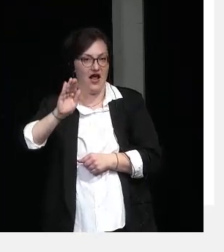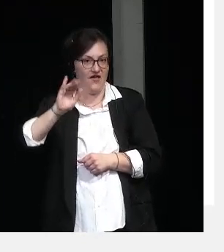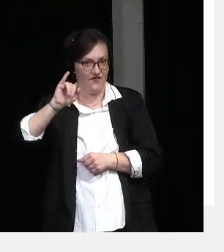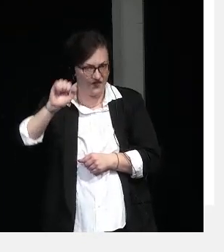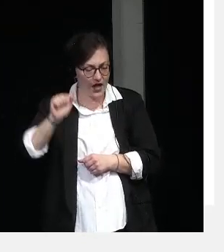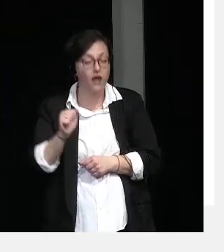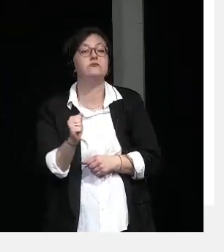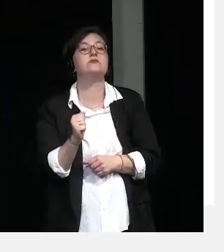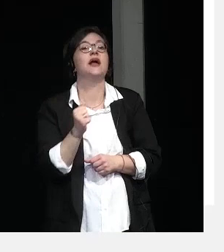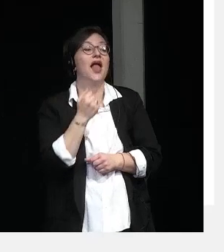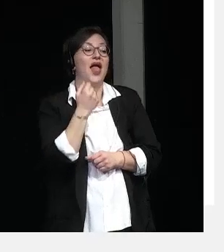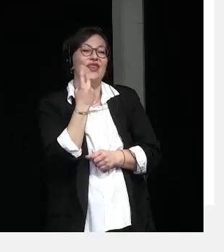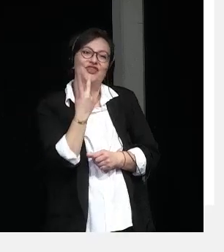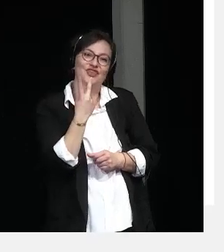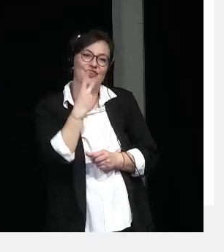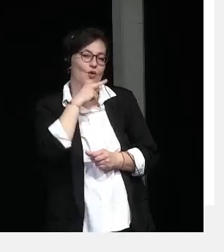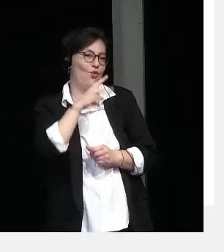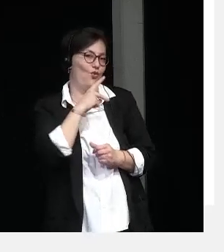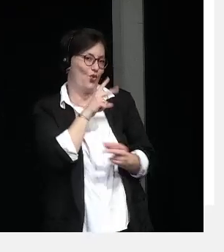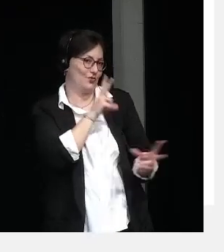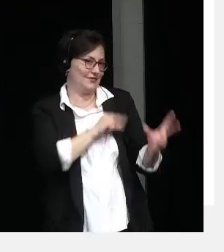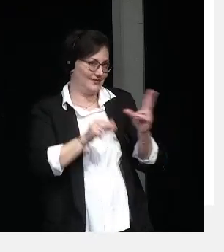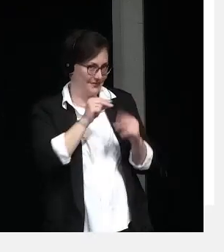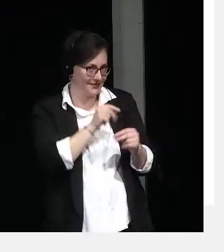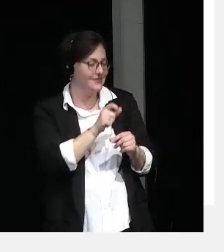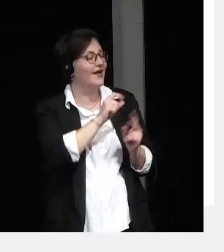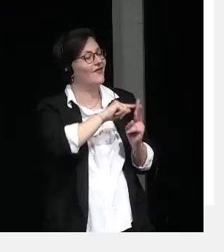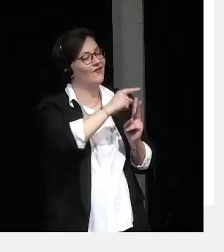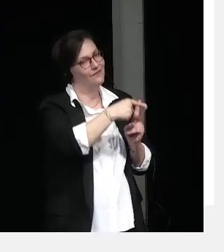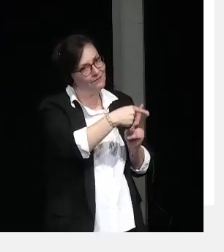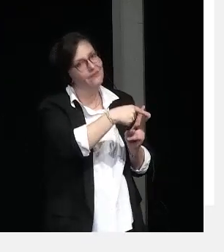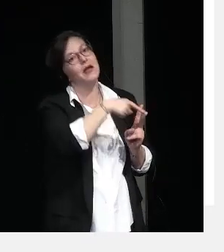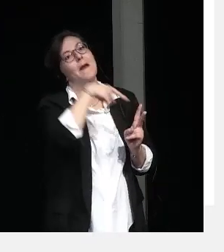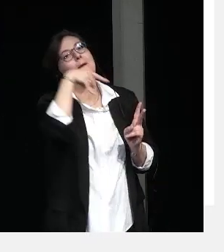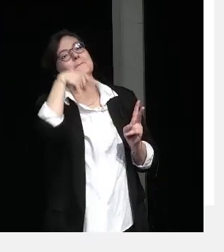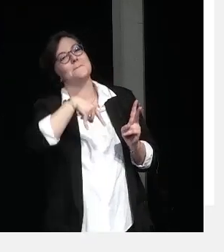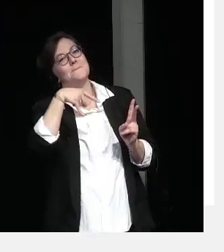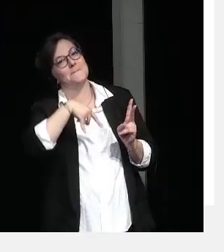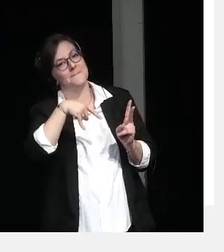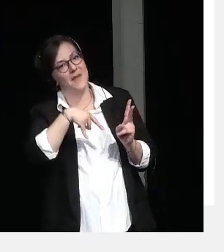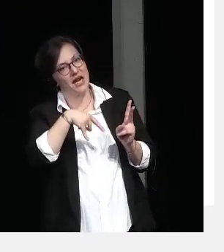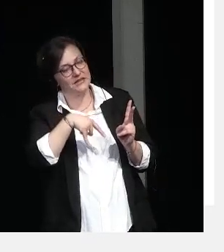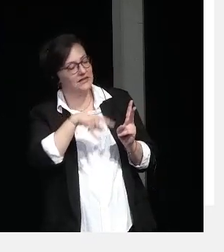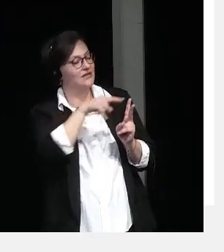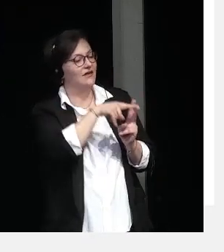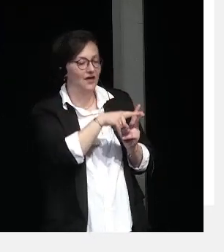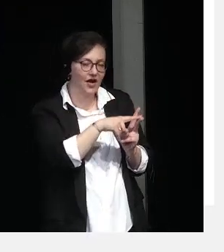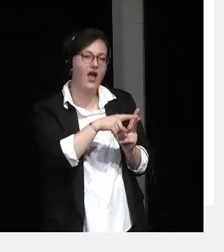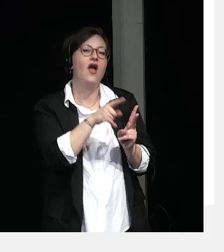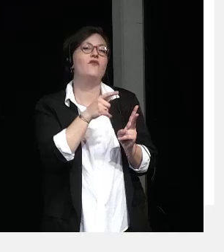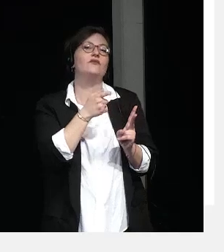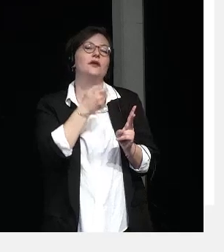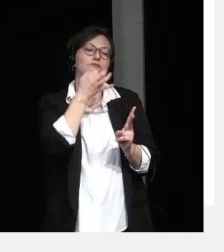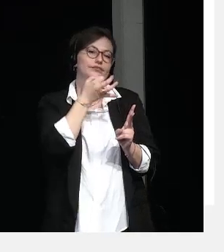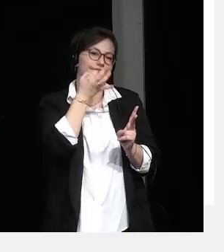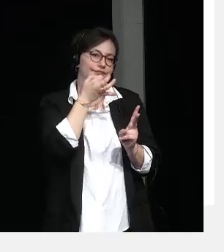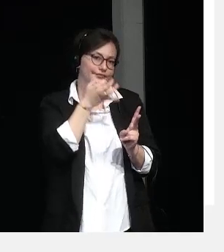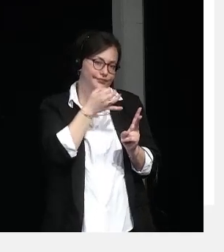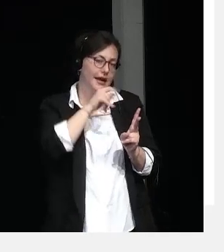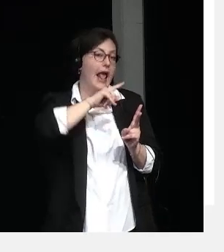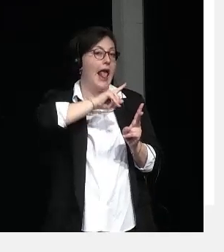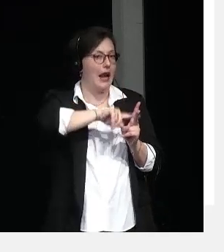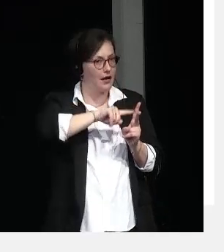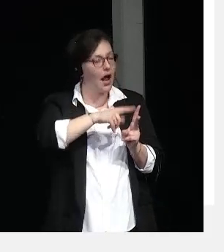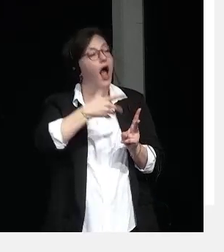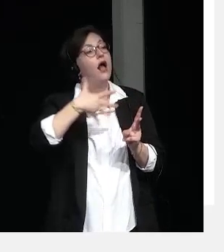keep your headsets handy. It will be helpful. Ms. Salavgia is the creator of self-help documentary Two